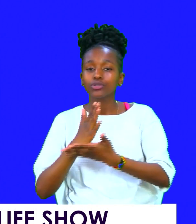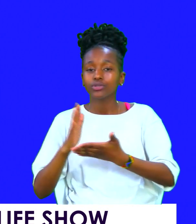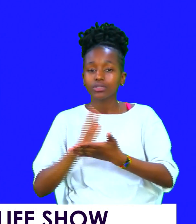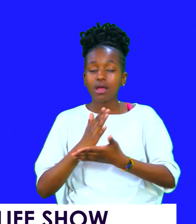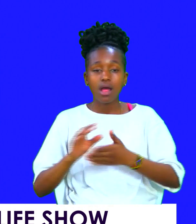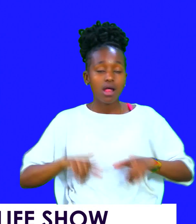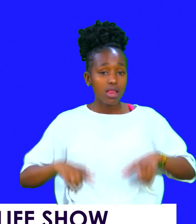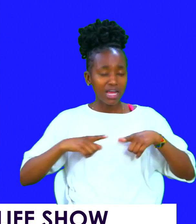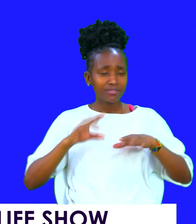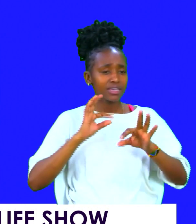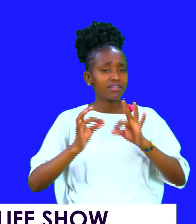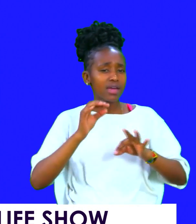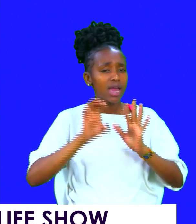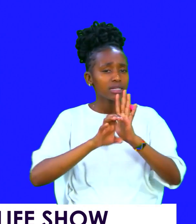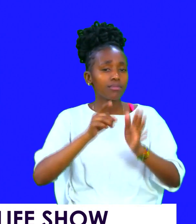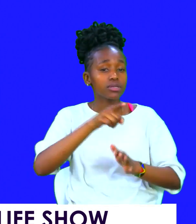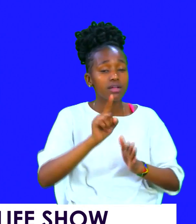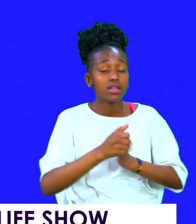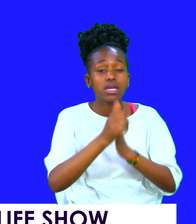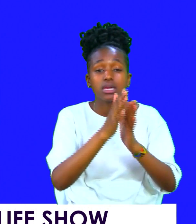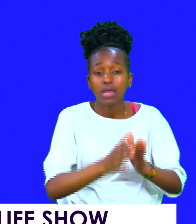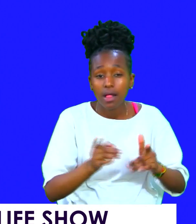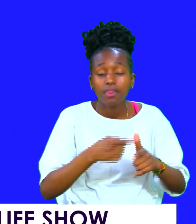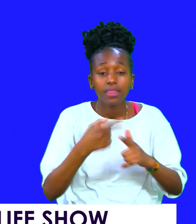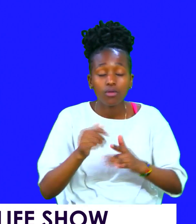yourself and you lead others.